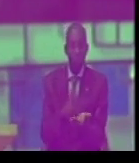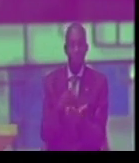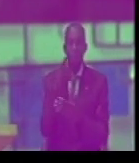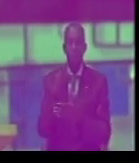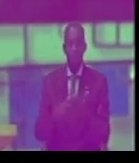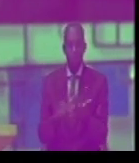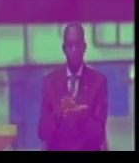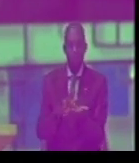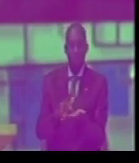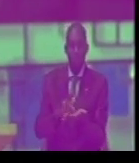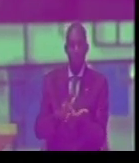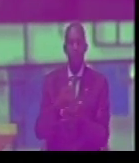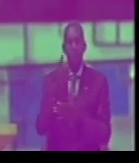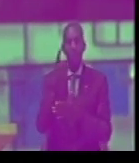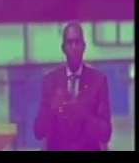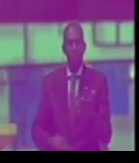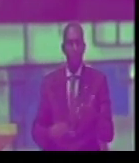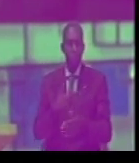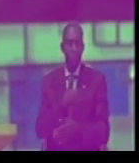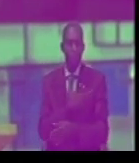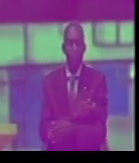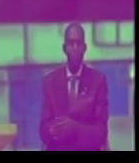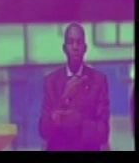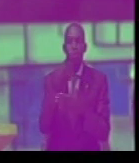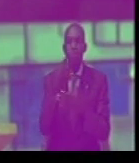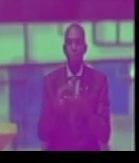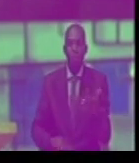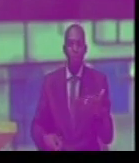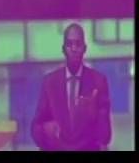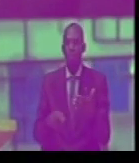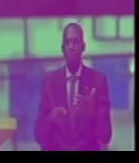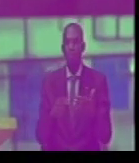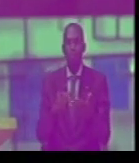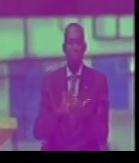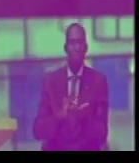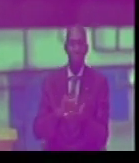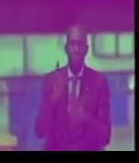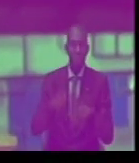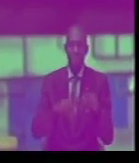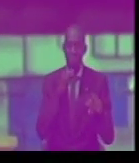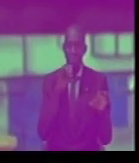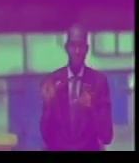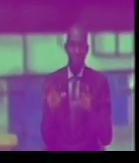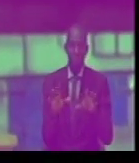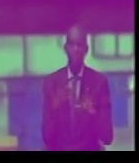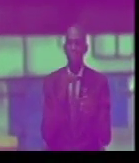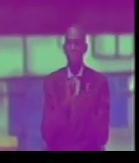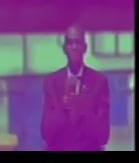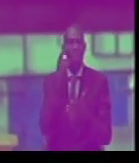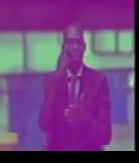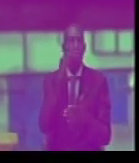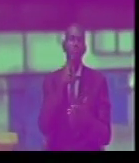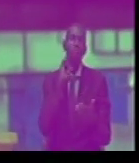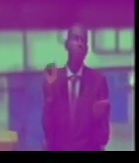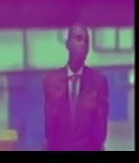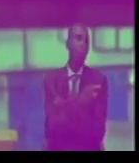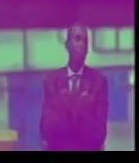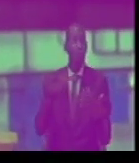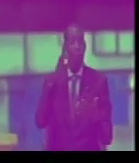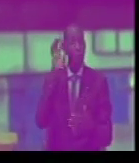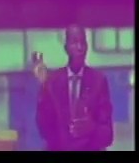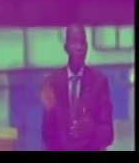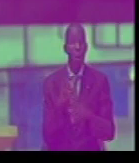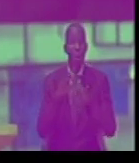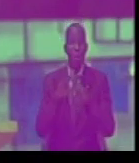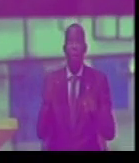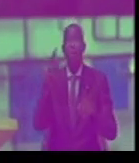healed. What the doctors, what medication, what injection, what capsule could not do, they told